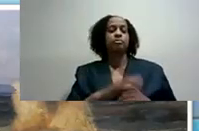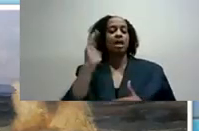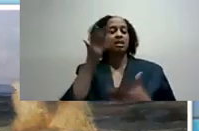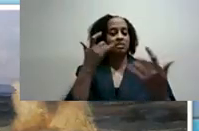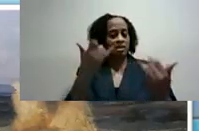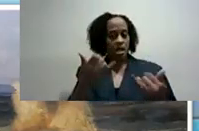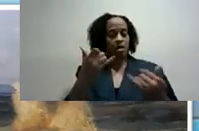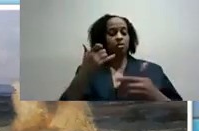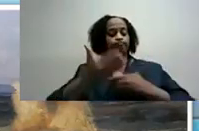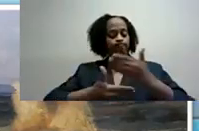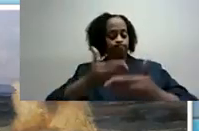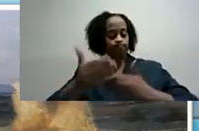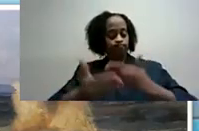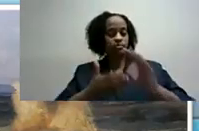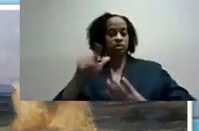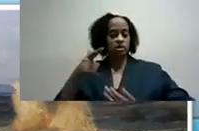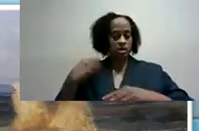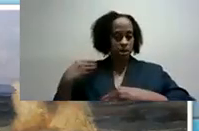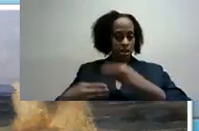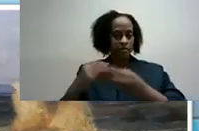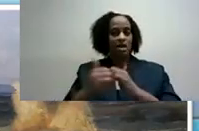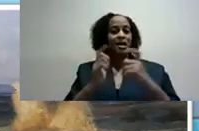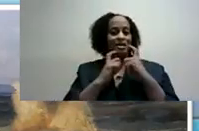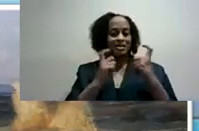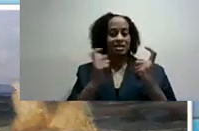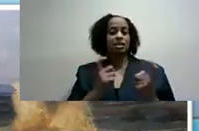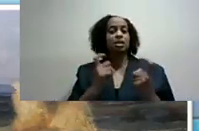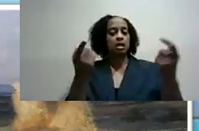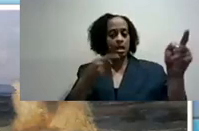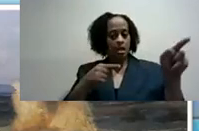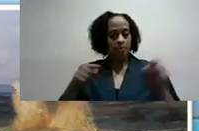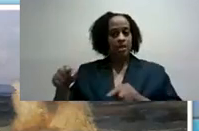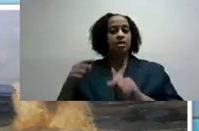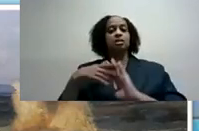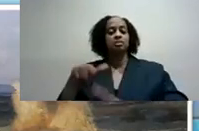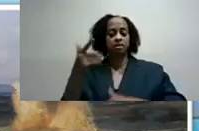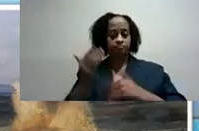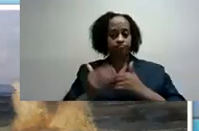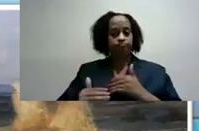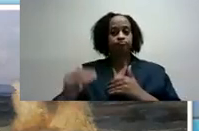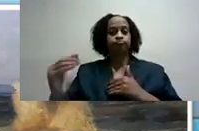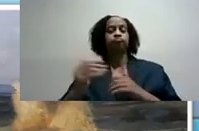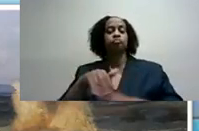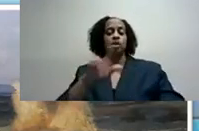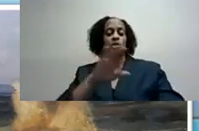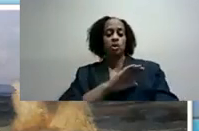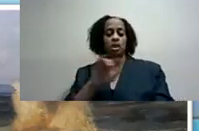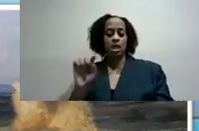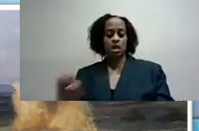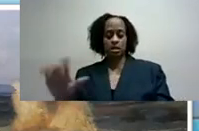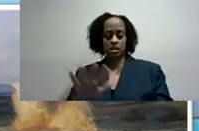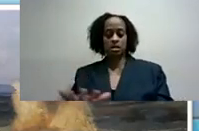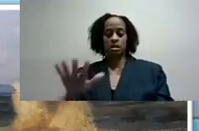you start looking at that line of how sin does its deed, by the time it rolls down to Cain's